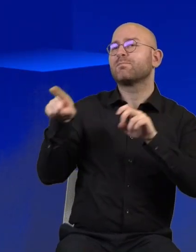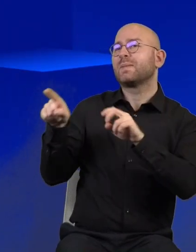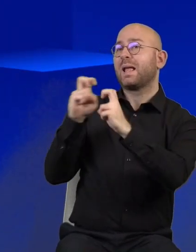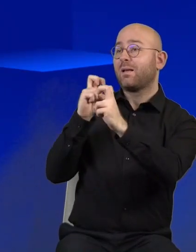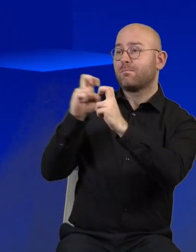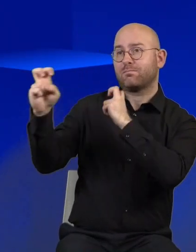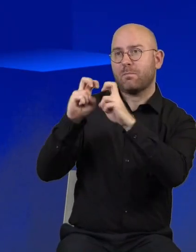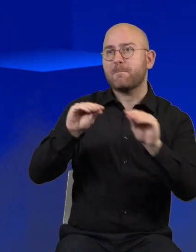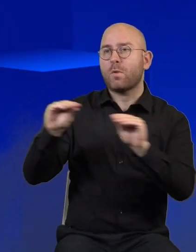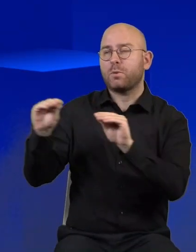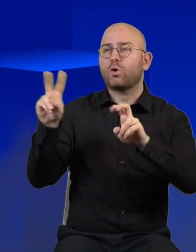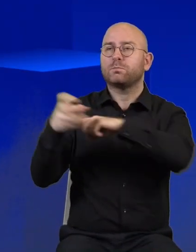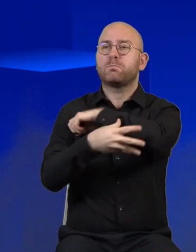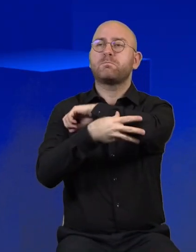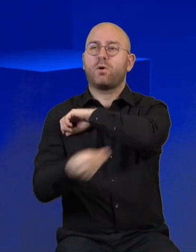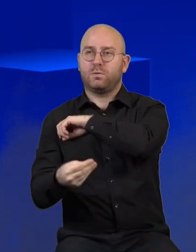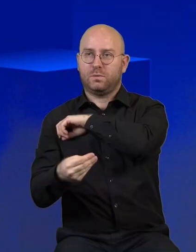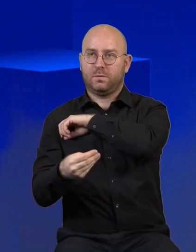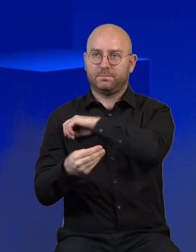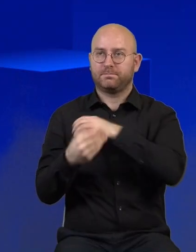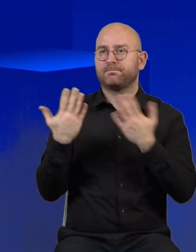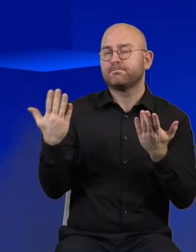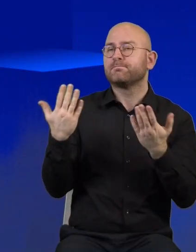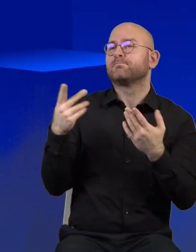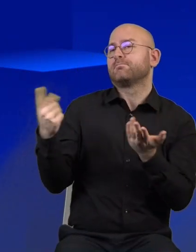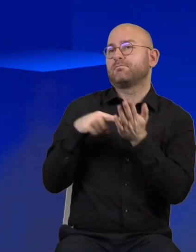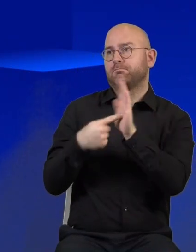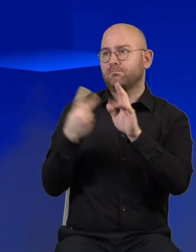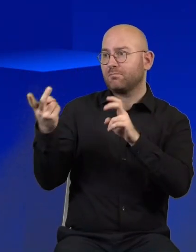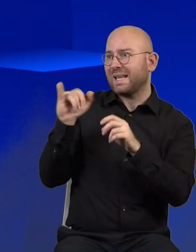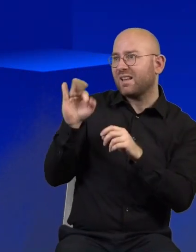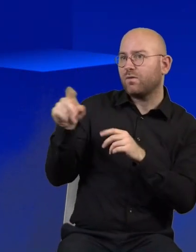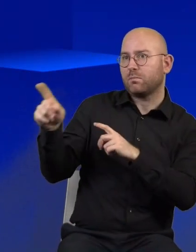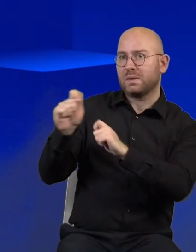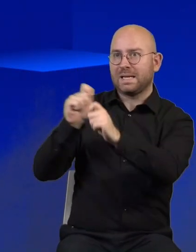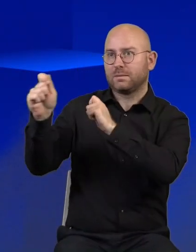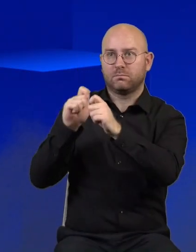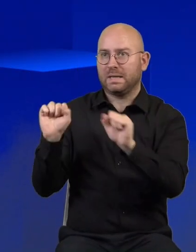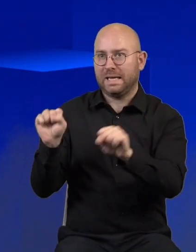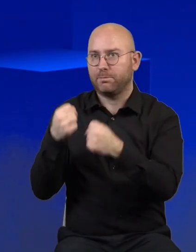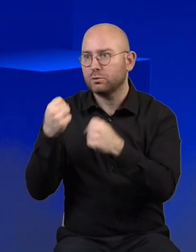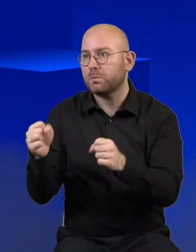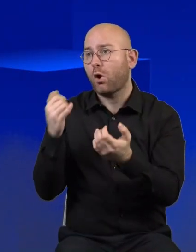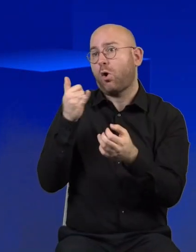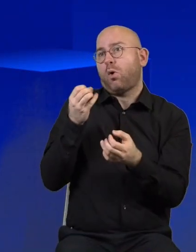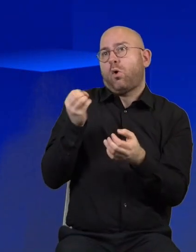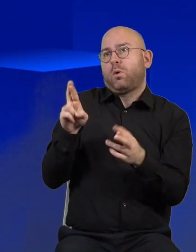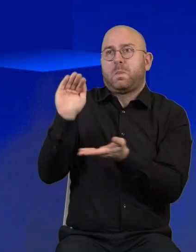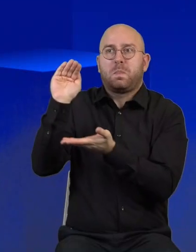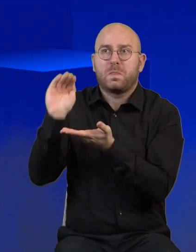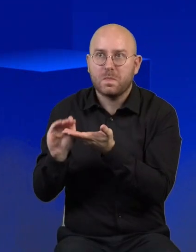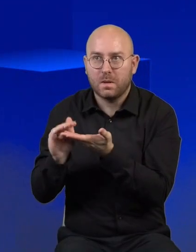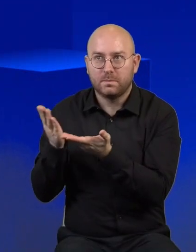poverty element, the accessibility of remote territories. This has to